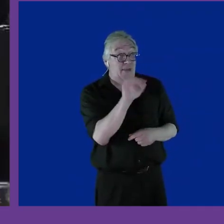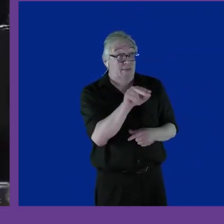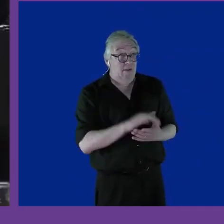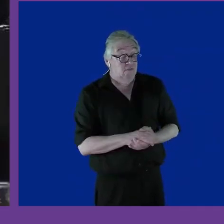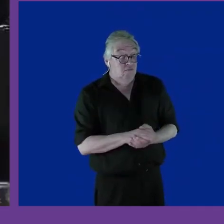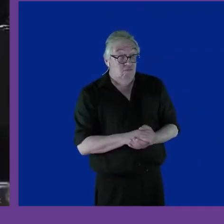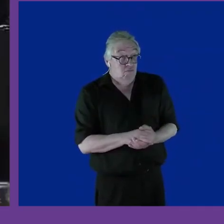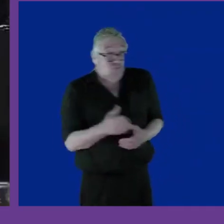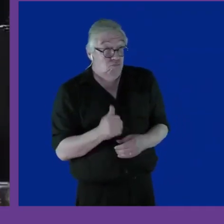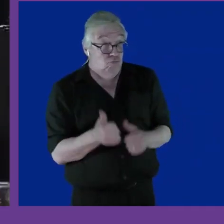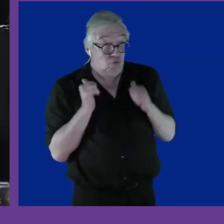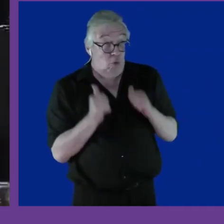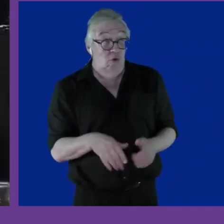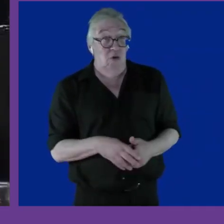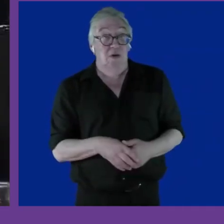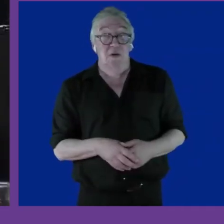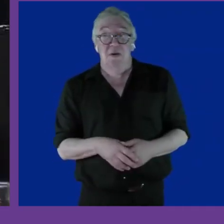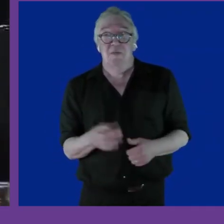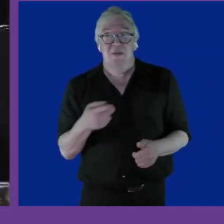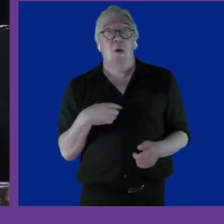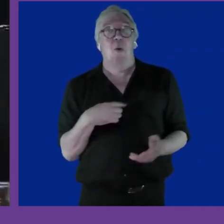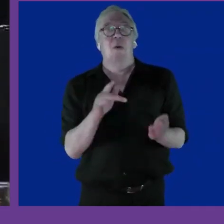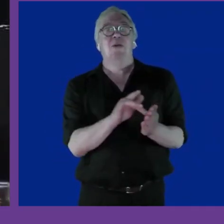terminals because then I don't get free rides.